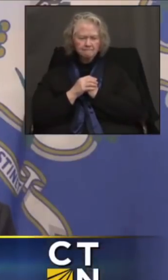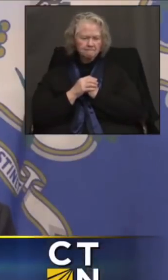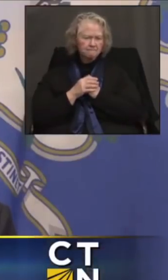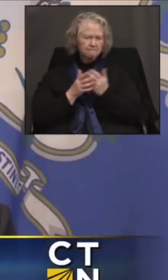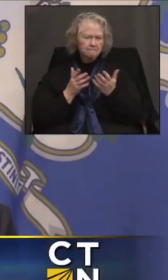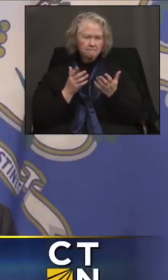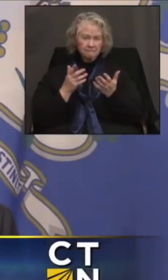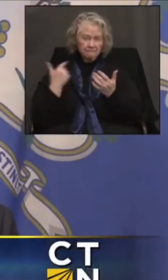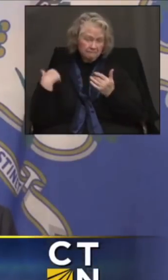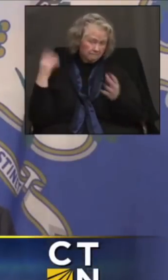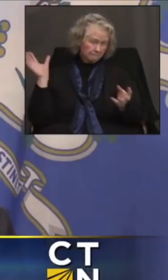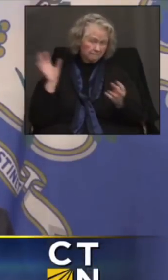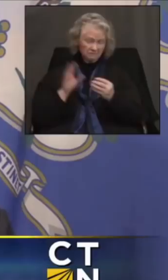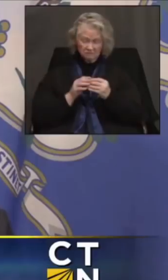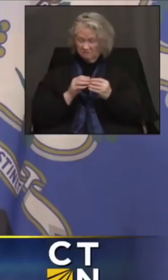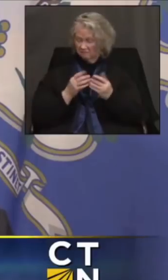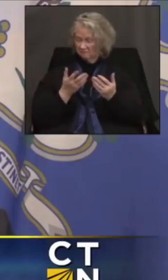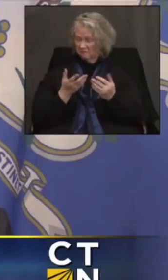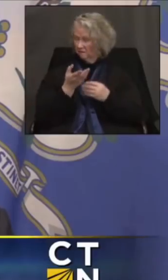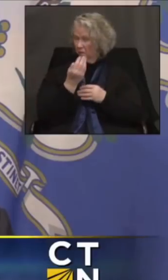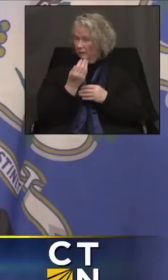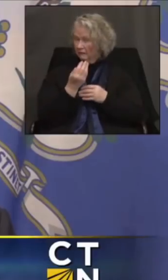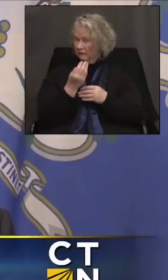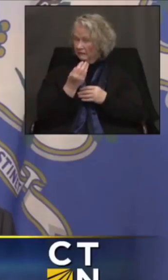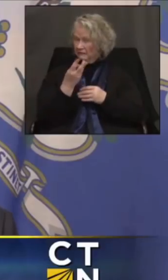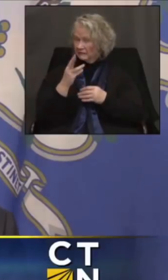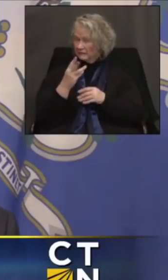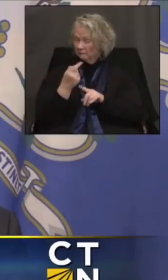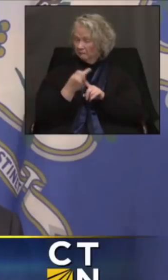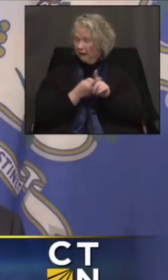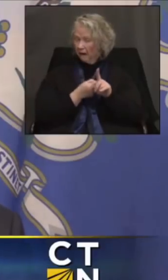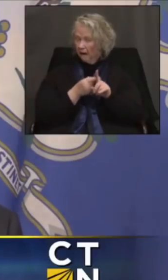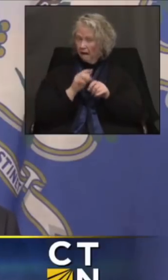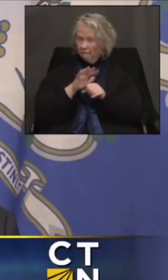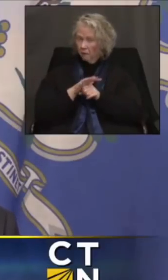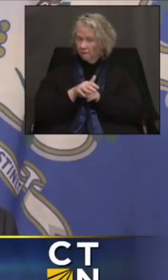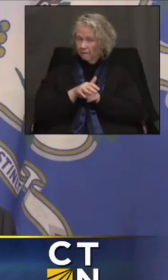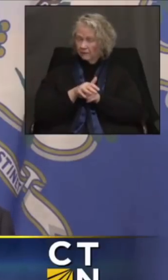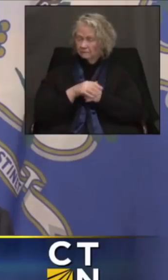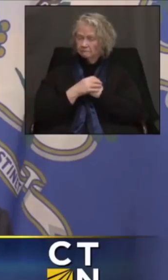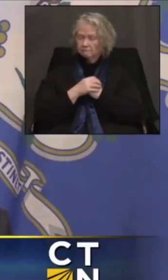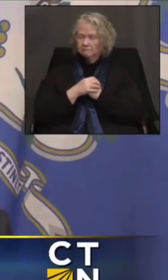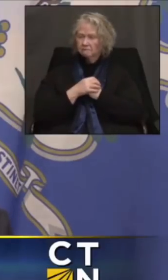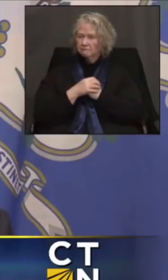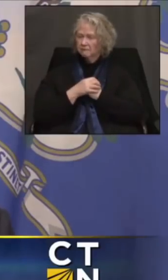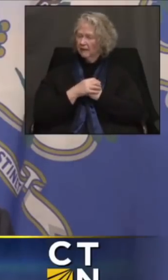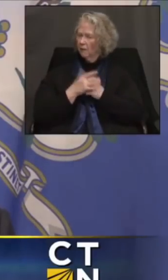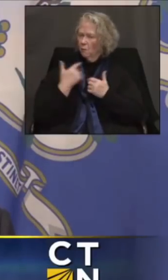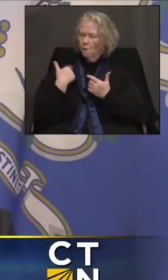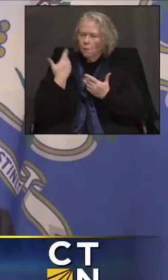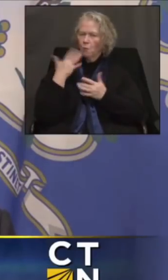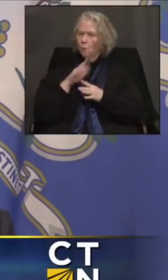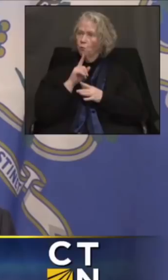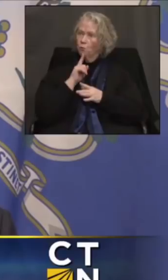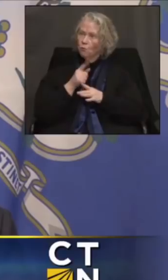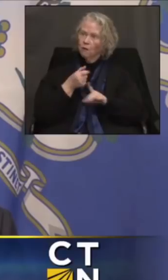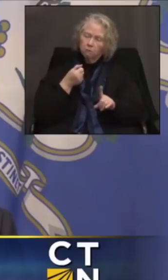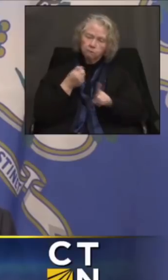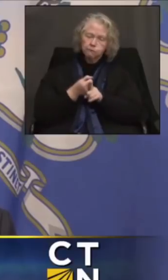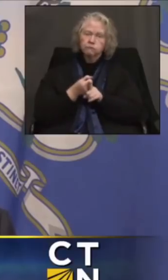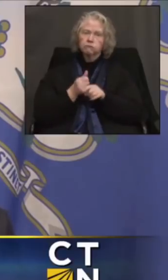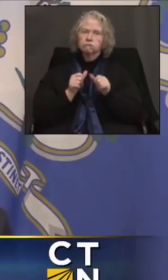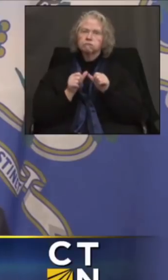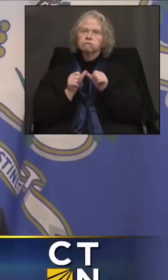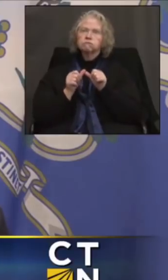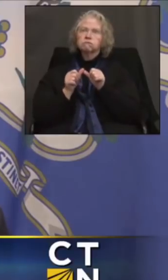16 months of experience with COVID, and we have no idea what these long-term effects could be. So